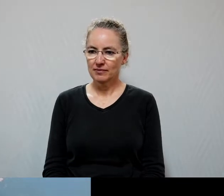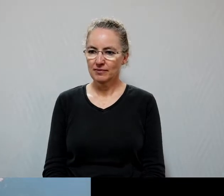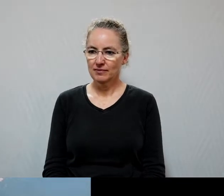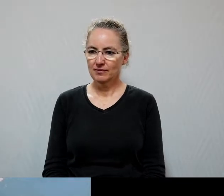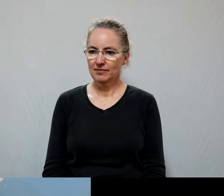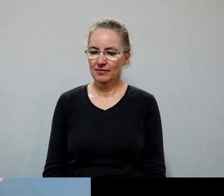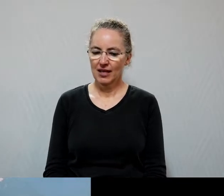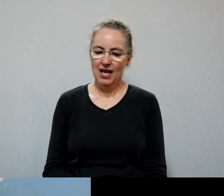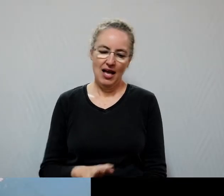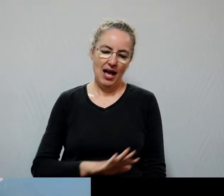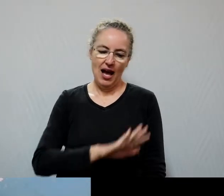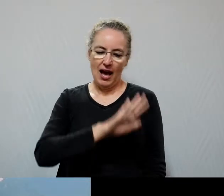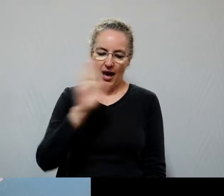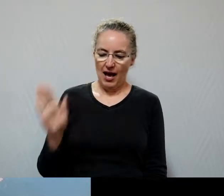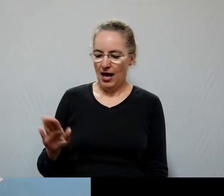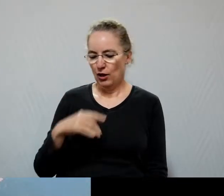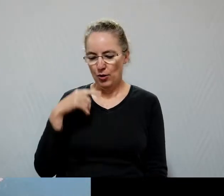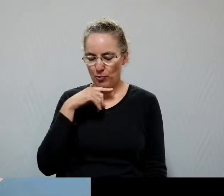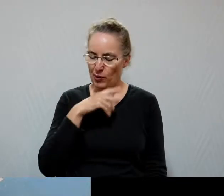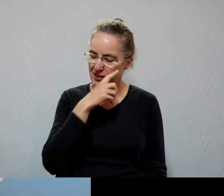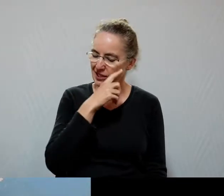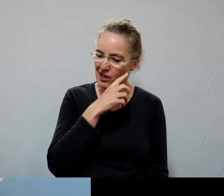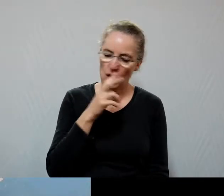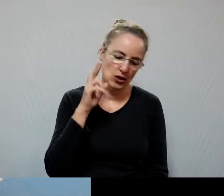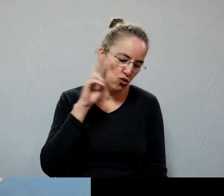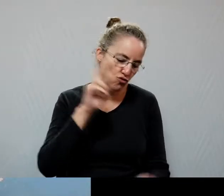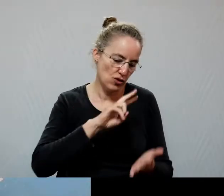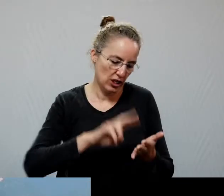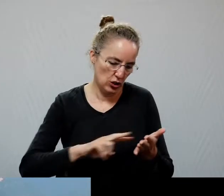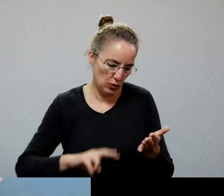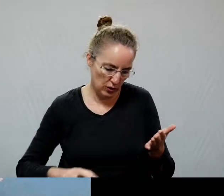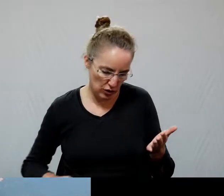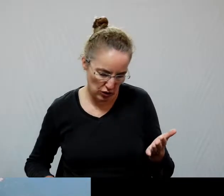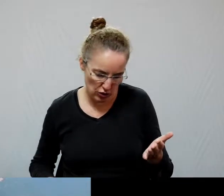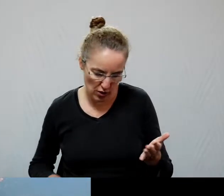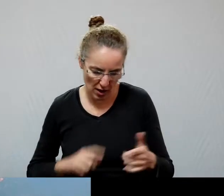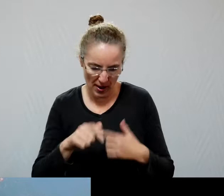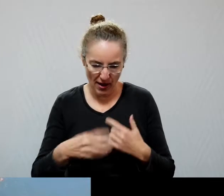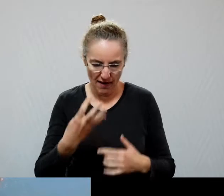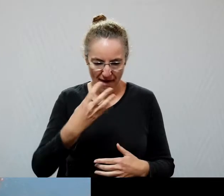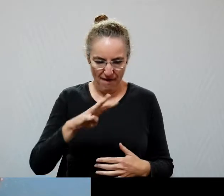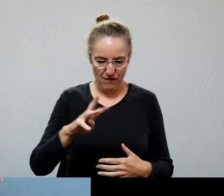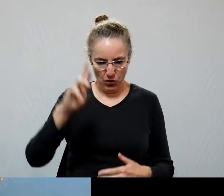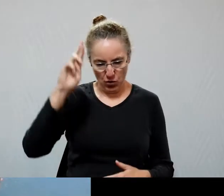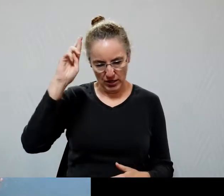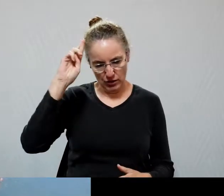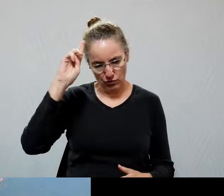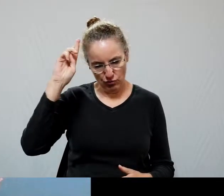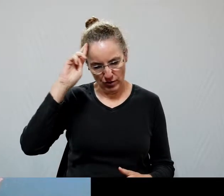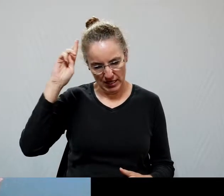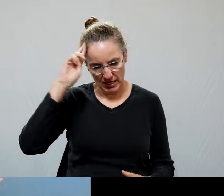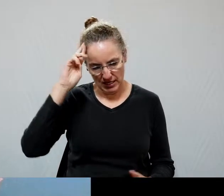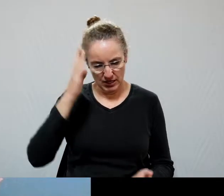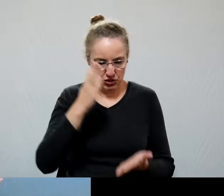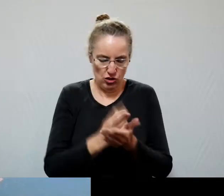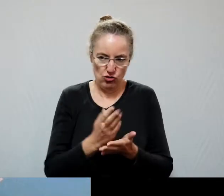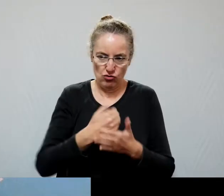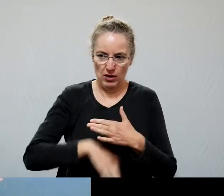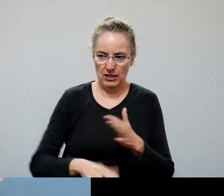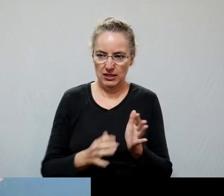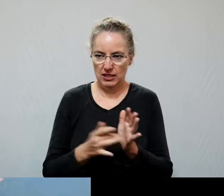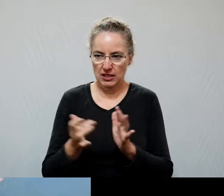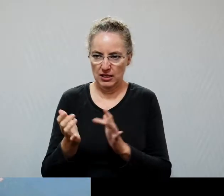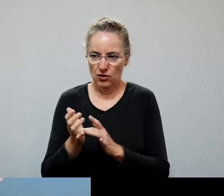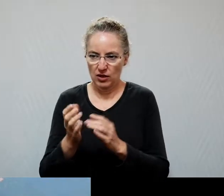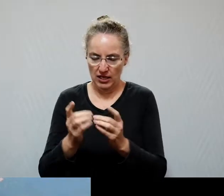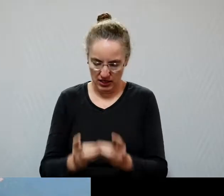Hi boys and girls, I'm going to read you a story this morning about 40 reasons to trust in God, and it is a devotional